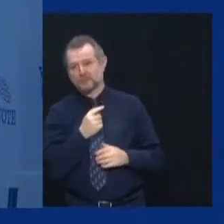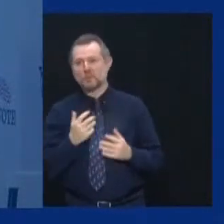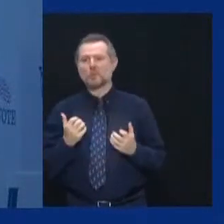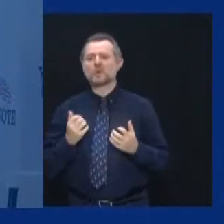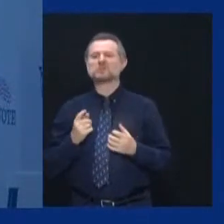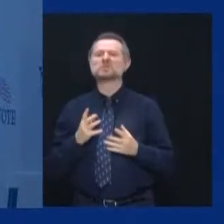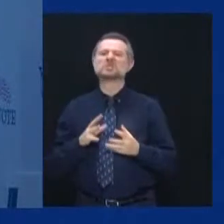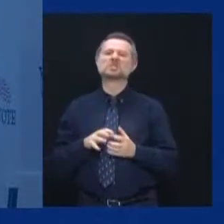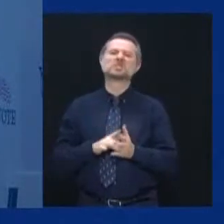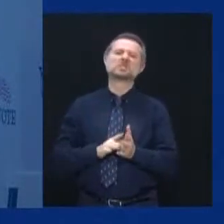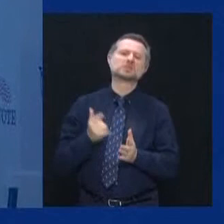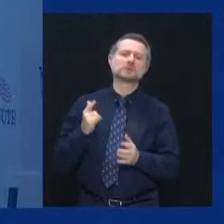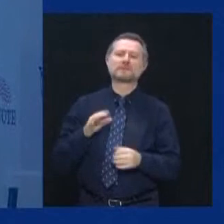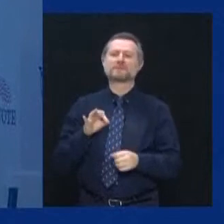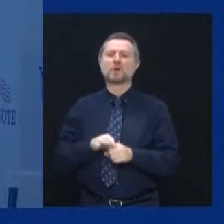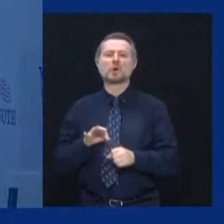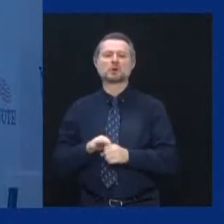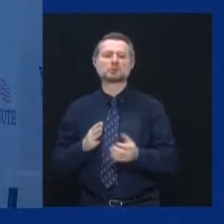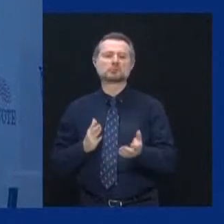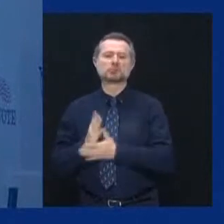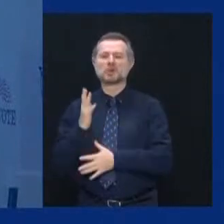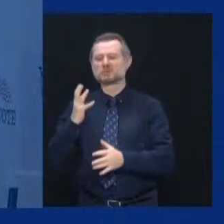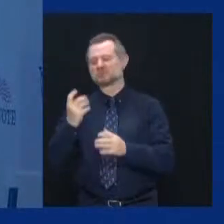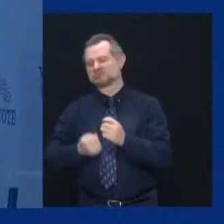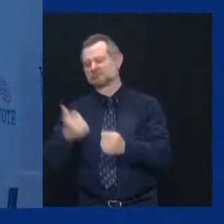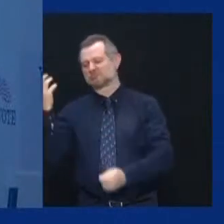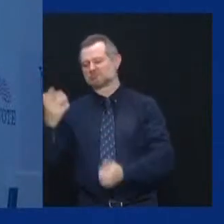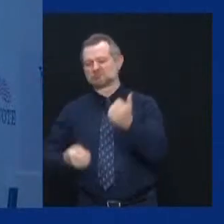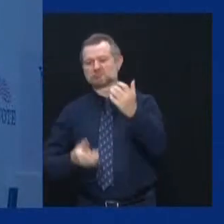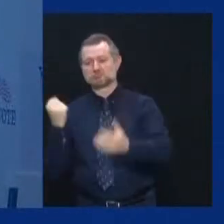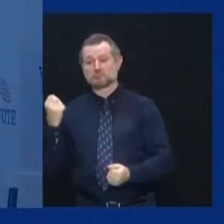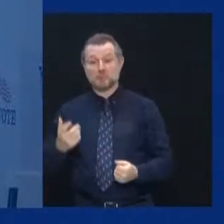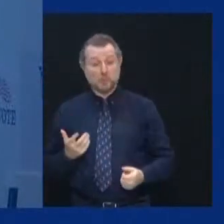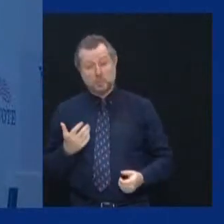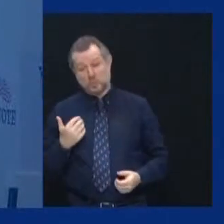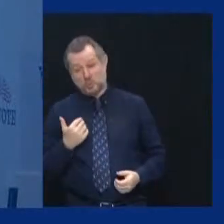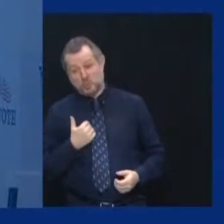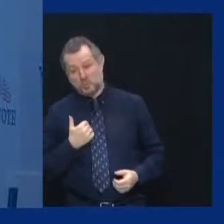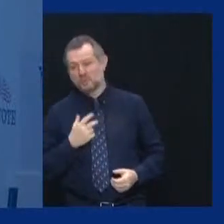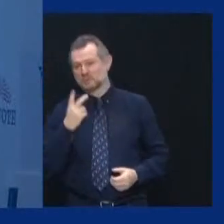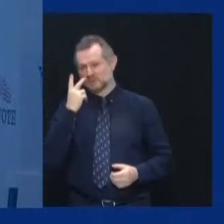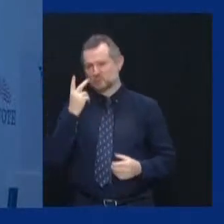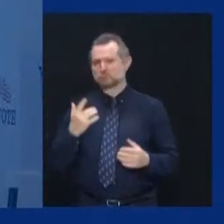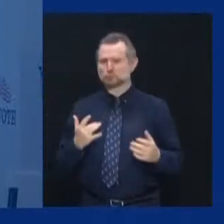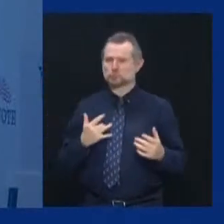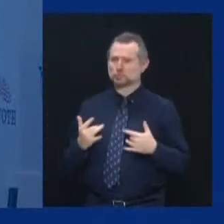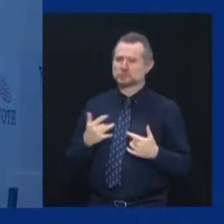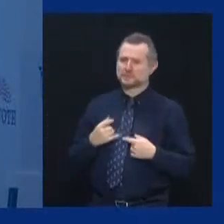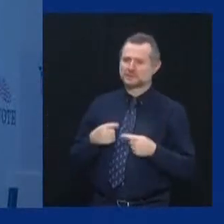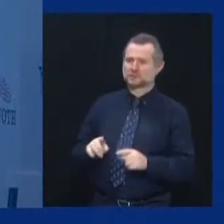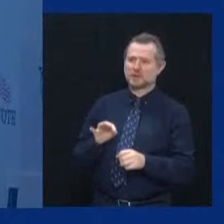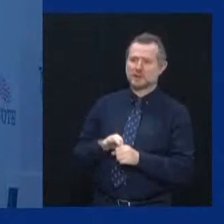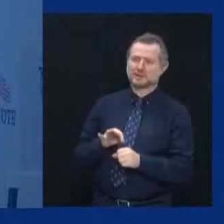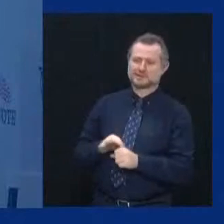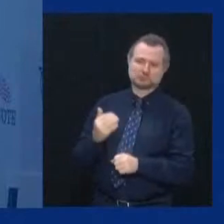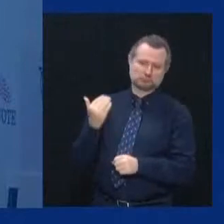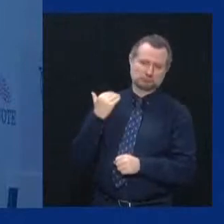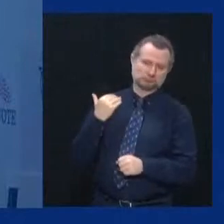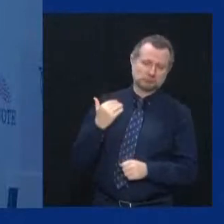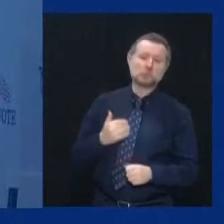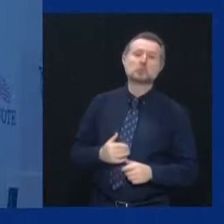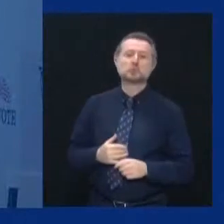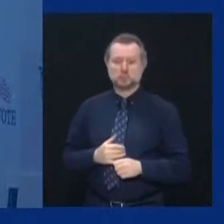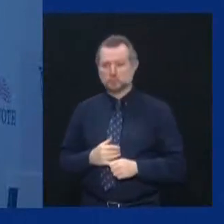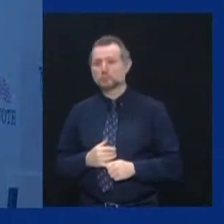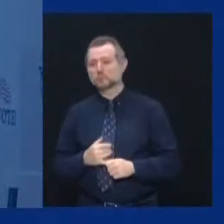Americans of their voting rights, we did see a lot of concern through the election time, and we want